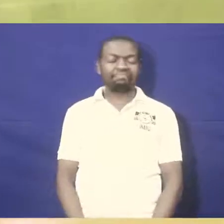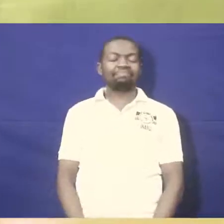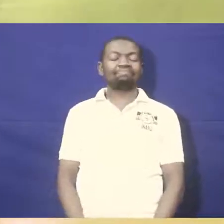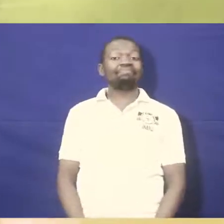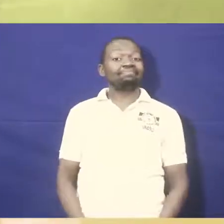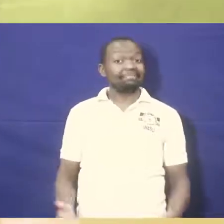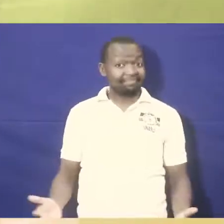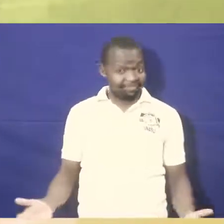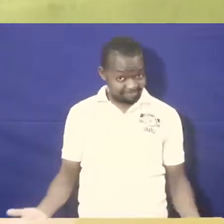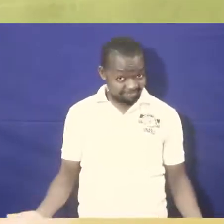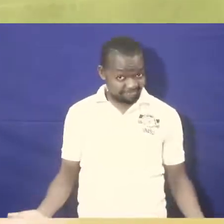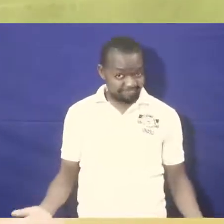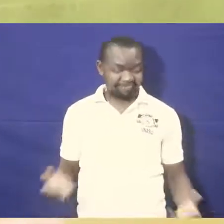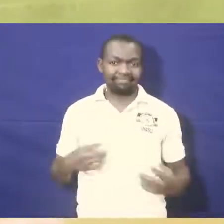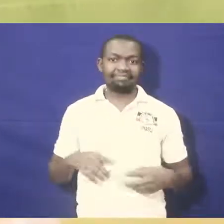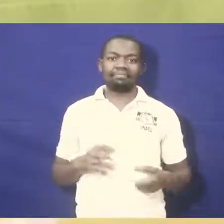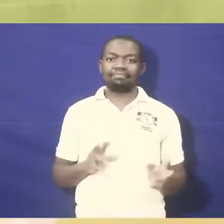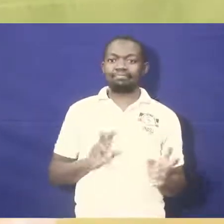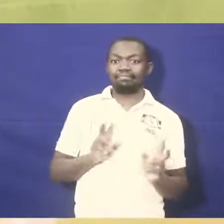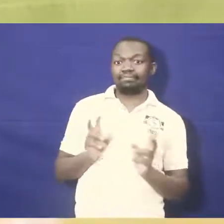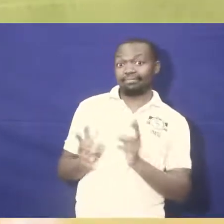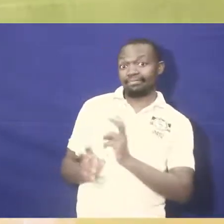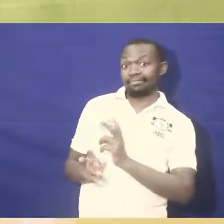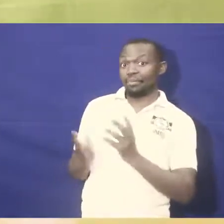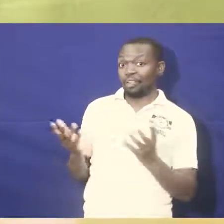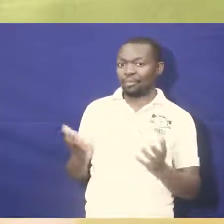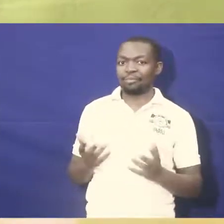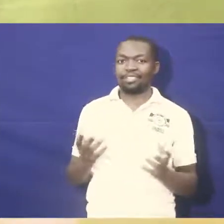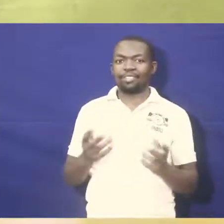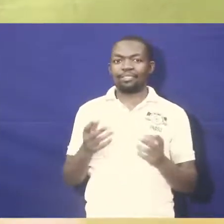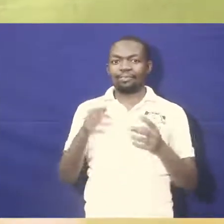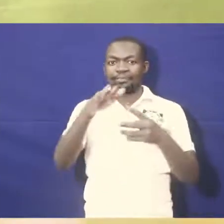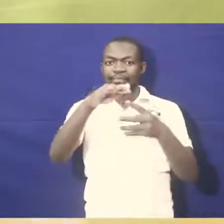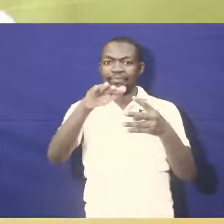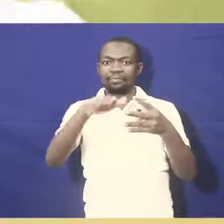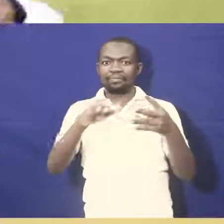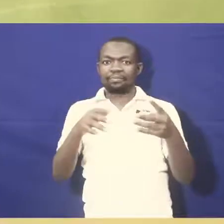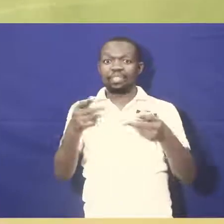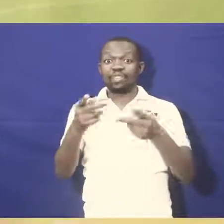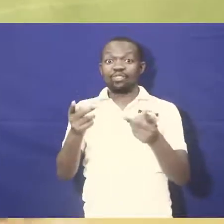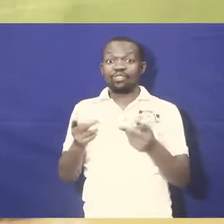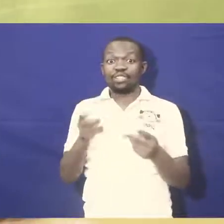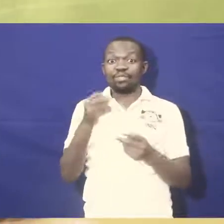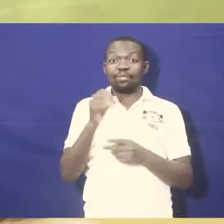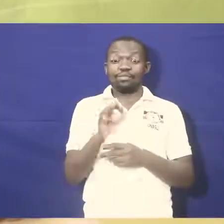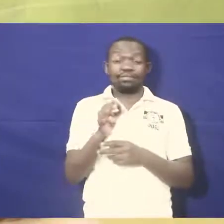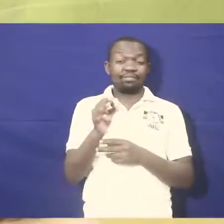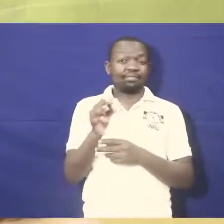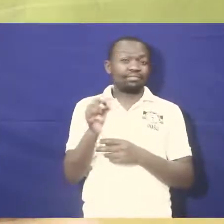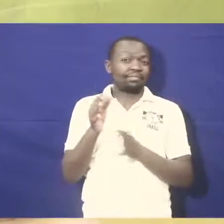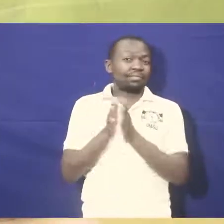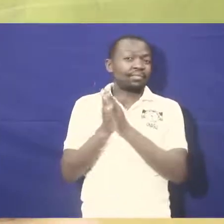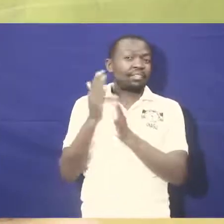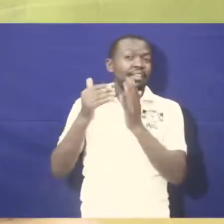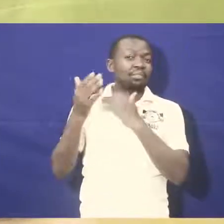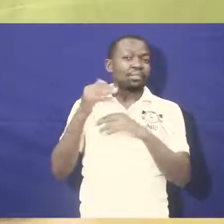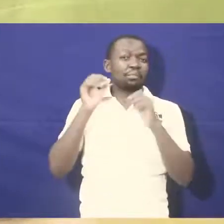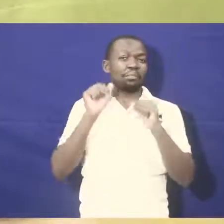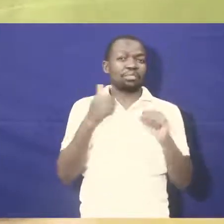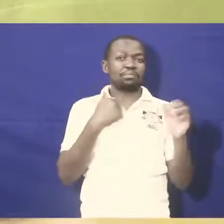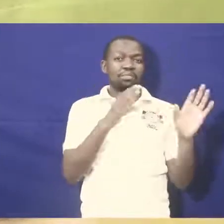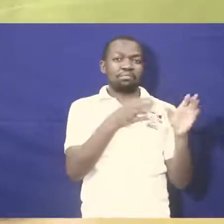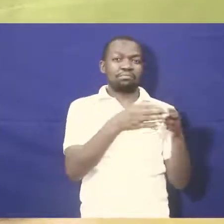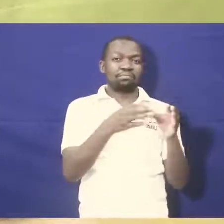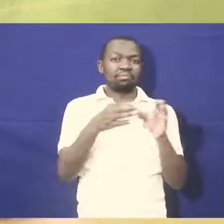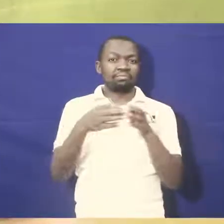Okay, friend, now let's look at the sources of history. The sources of history can be classified into